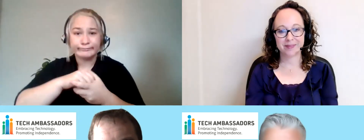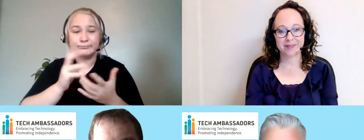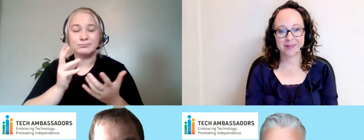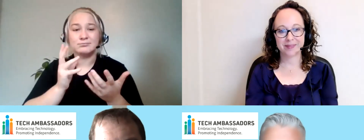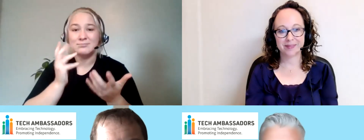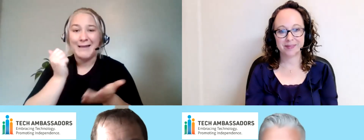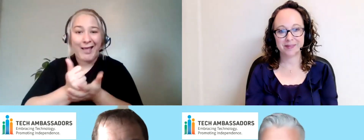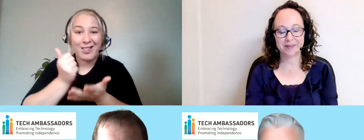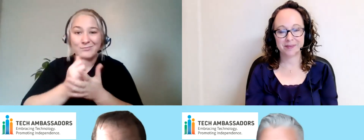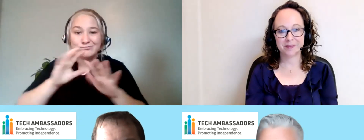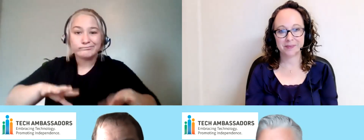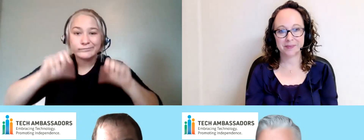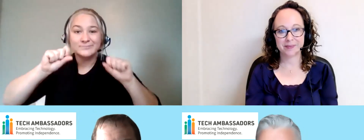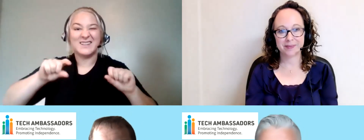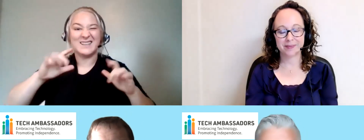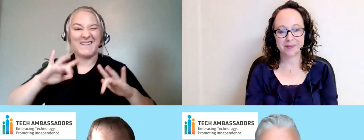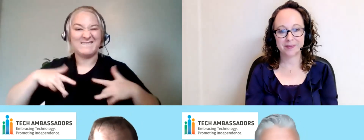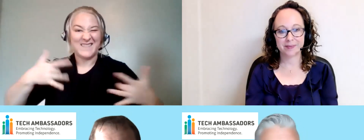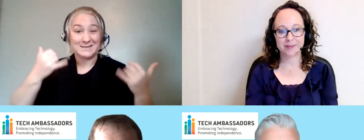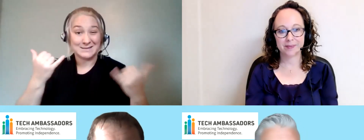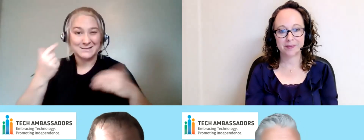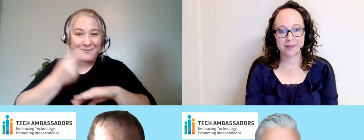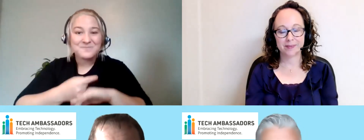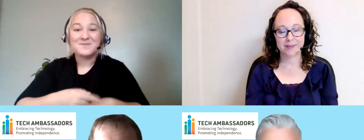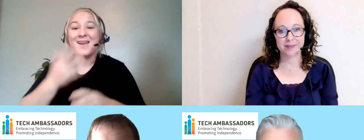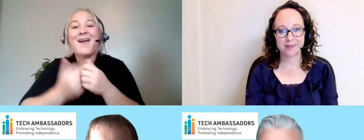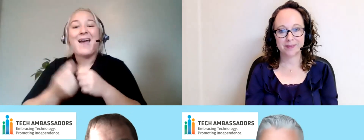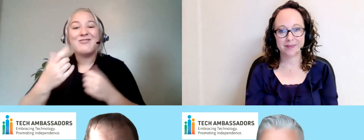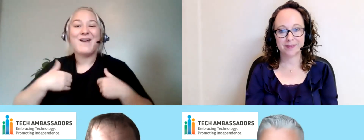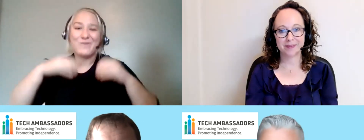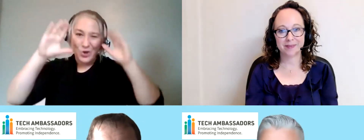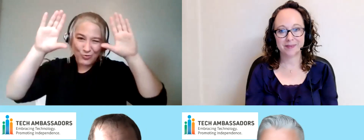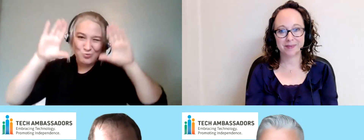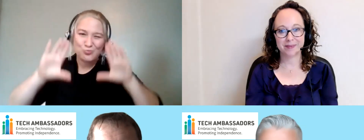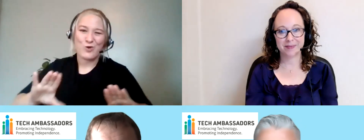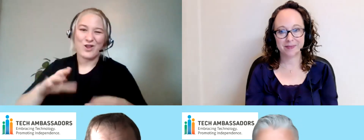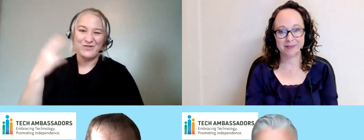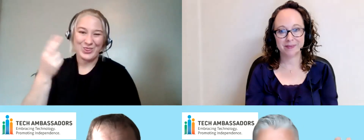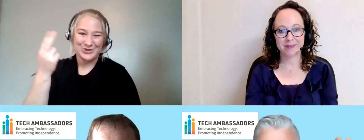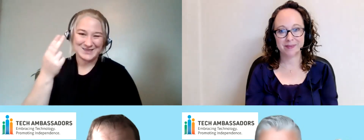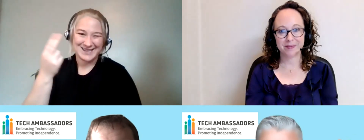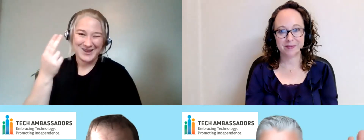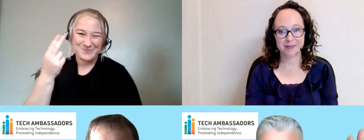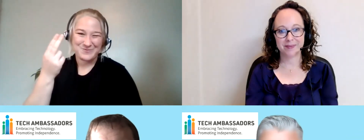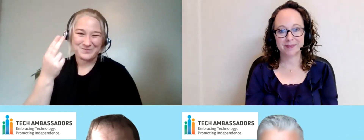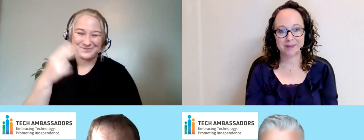helped put this event on today. Everybody have a wonderful, wonderful Thursday,